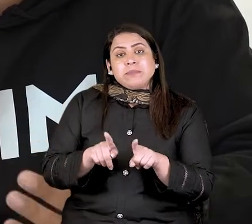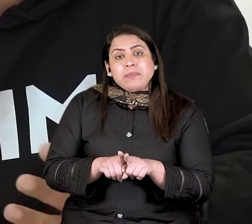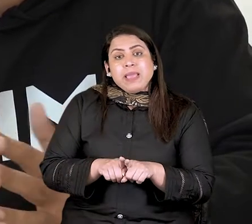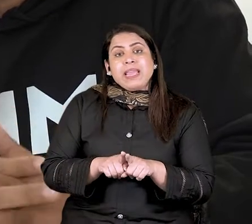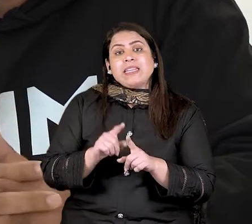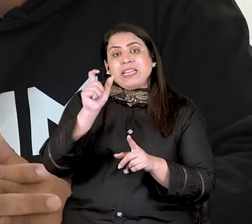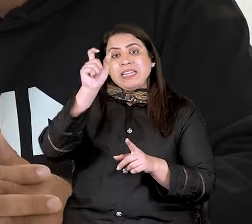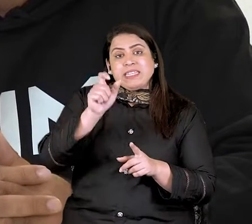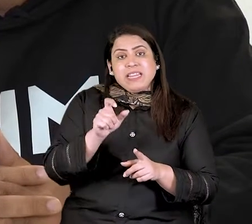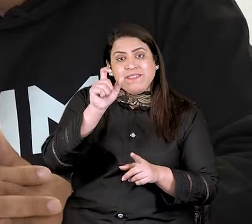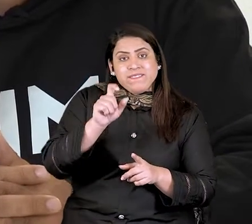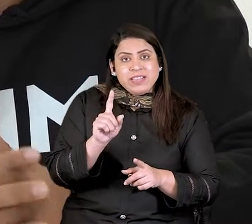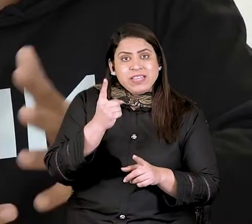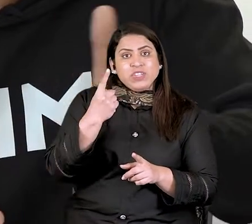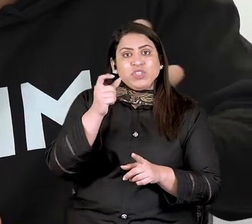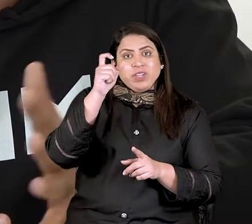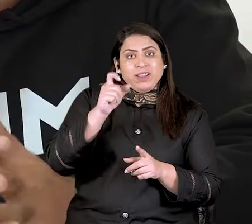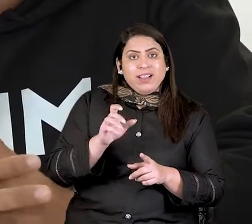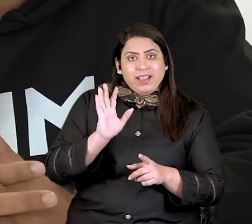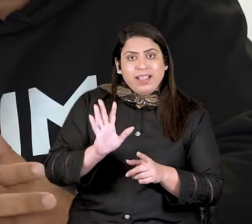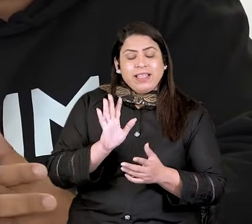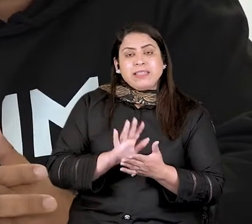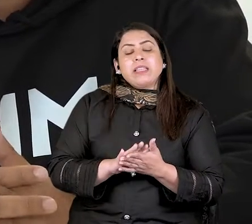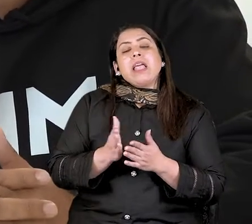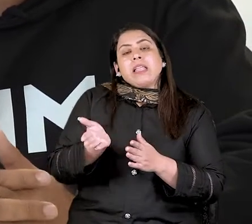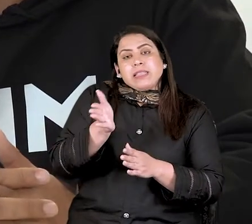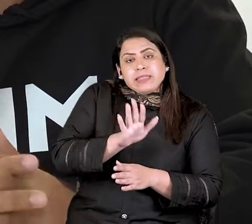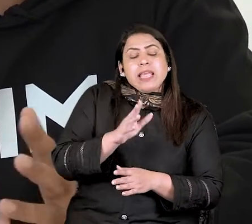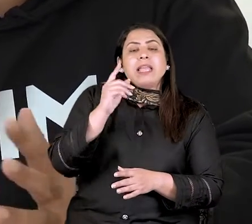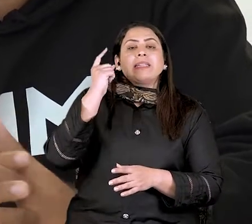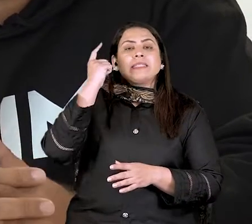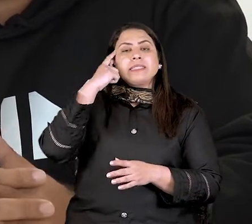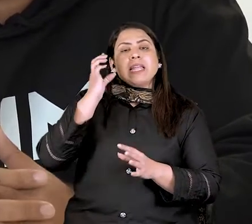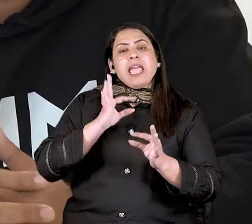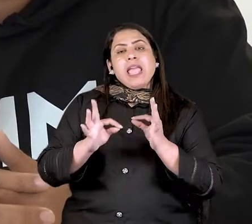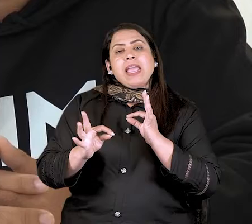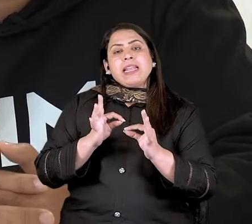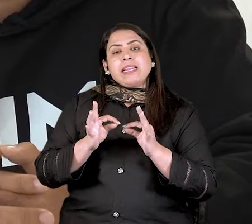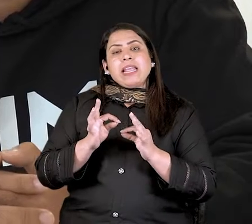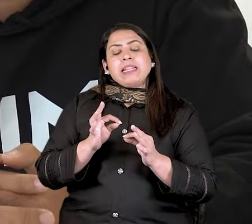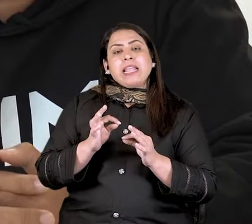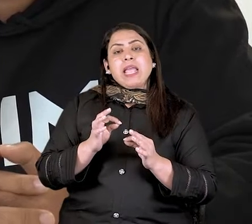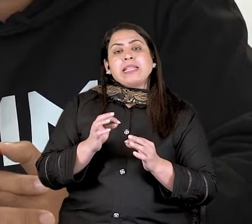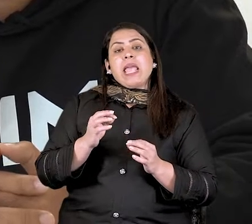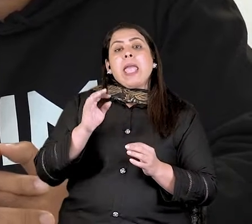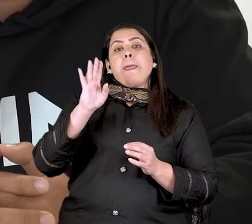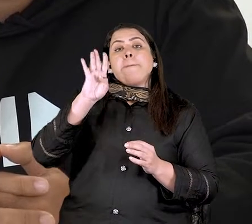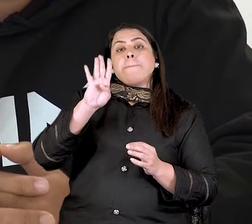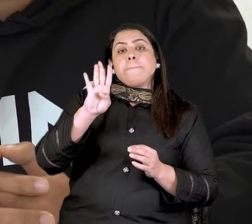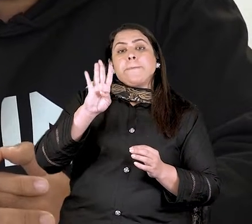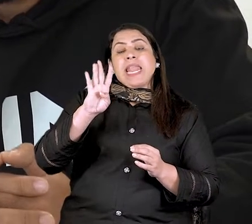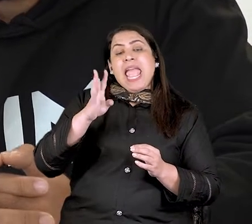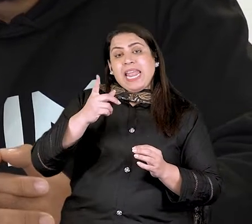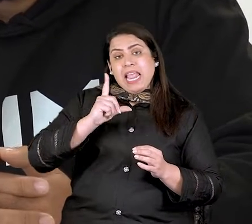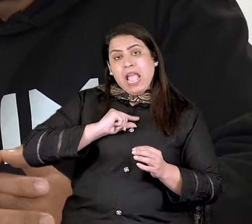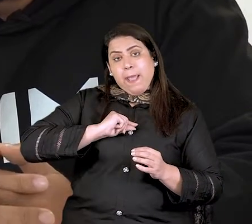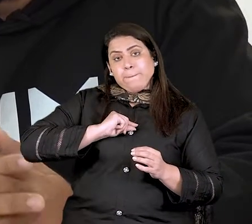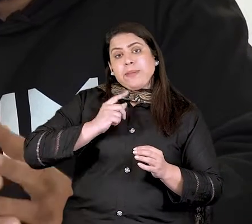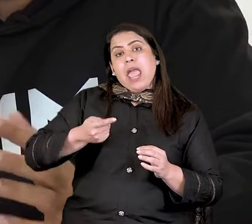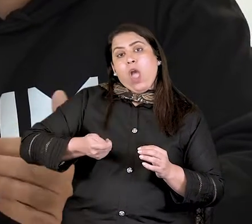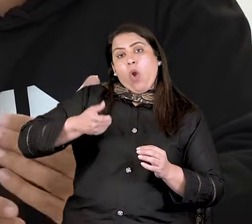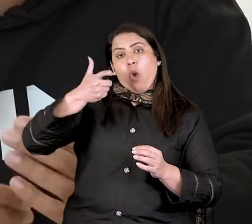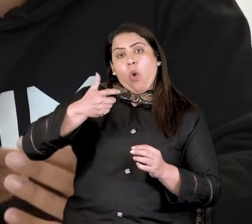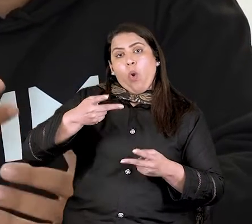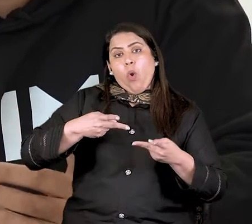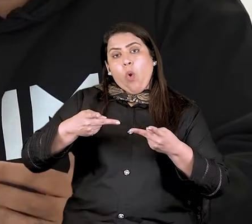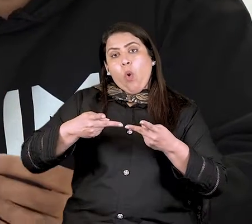in and the people came in, they interviewed him. They spent, with me individually, they spent a lot of time with Jawad.